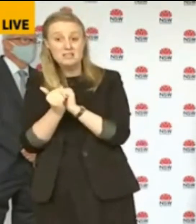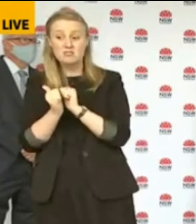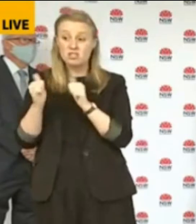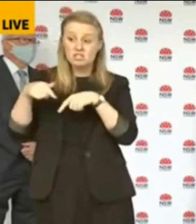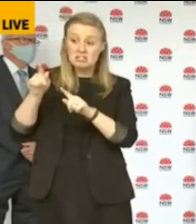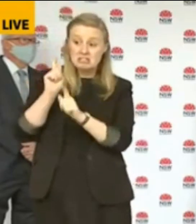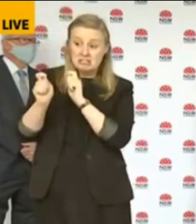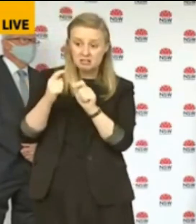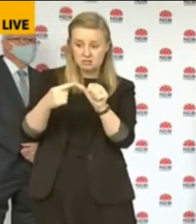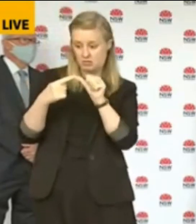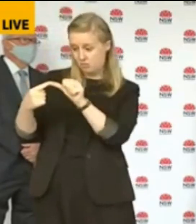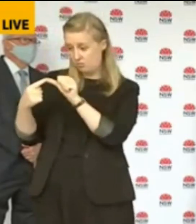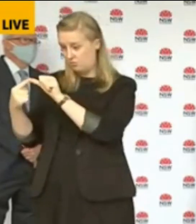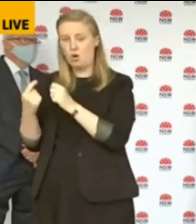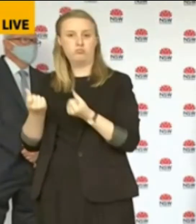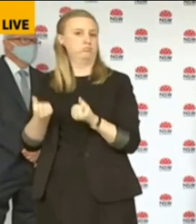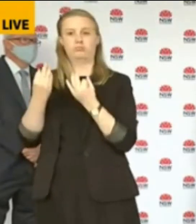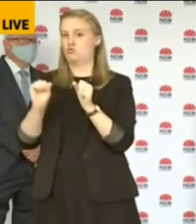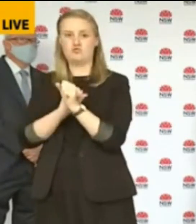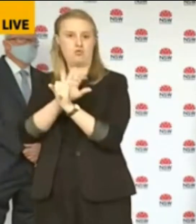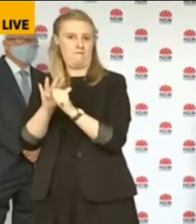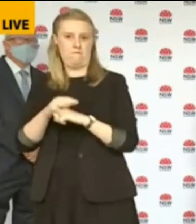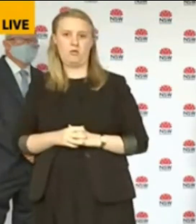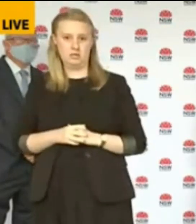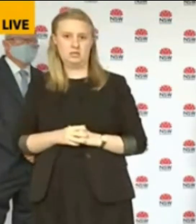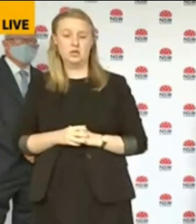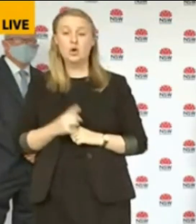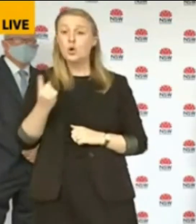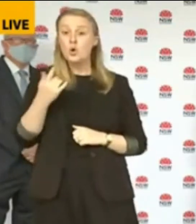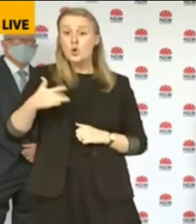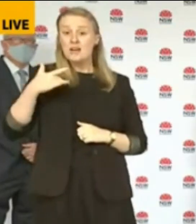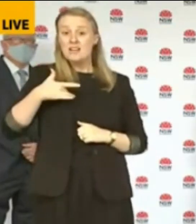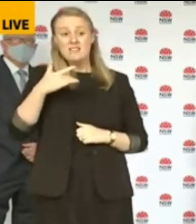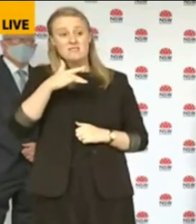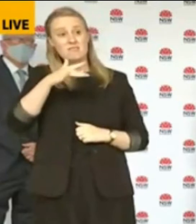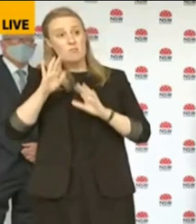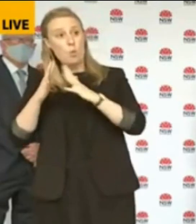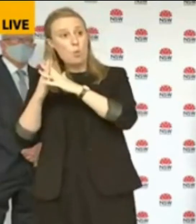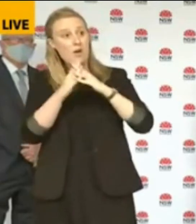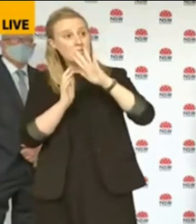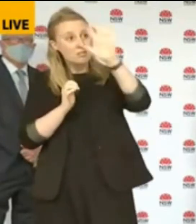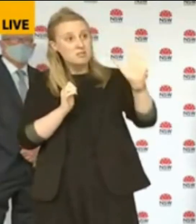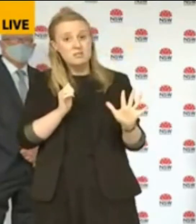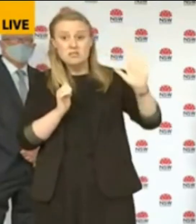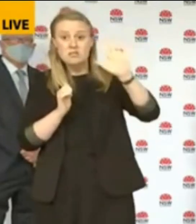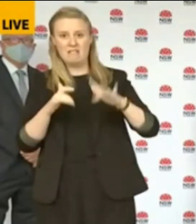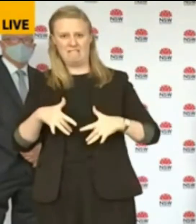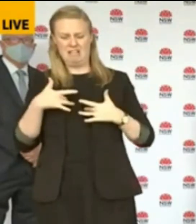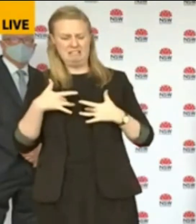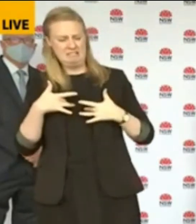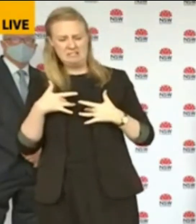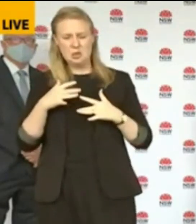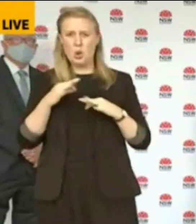get tested. And that is very, very important. As I said earlier, we've got a case connected to the Avalon cluster, 2 to Barilaro, and there's 1 still